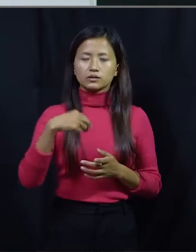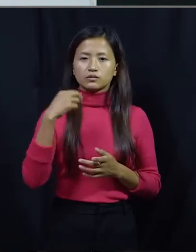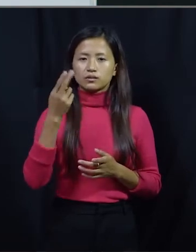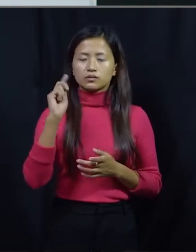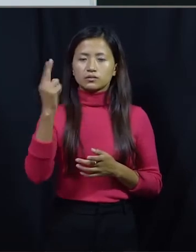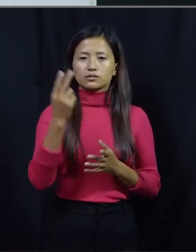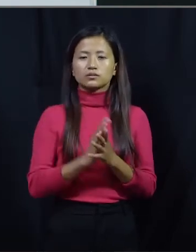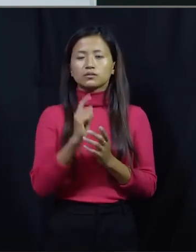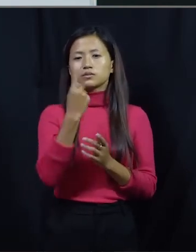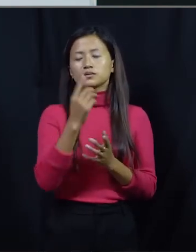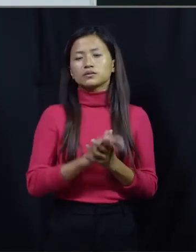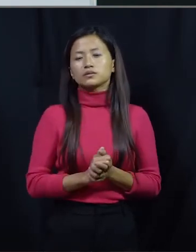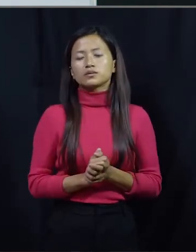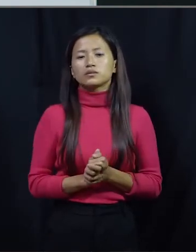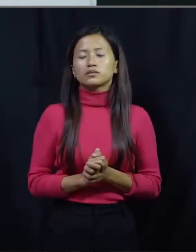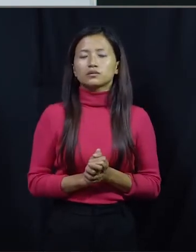also.